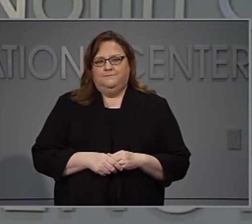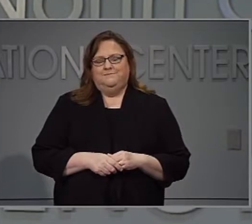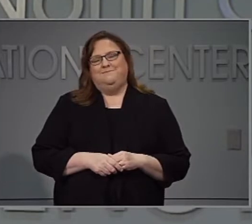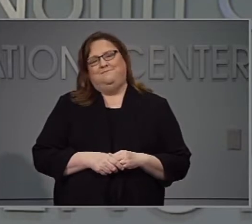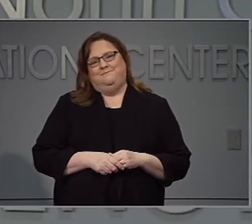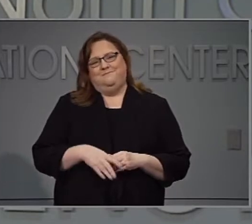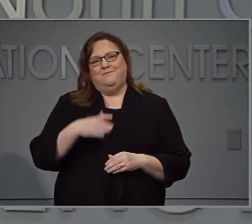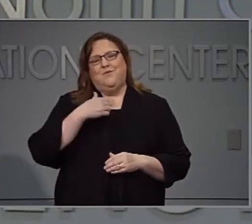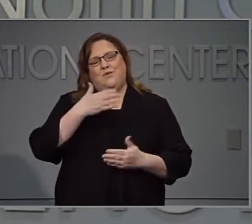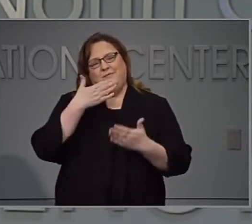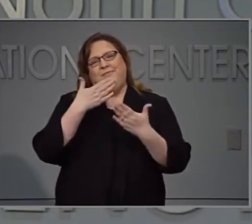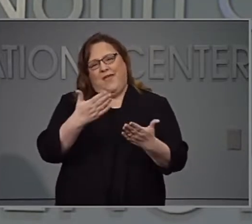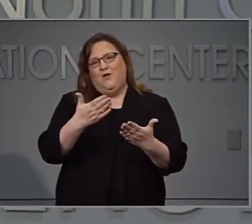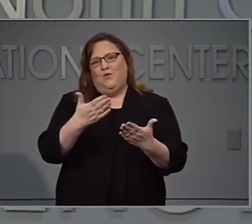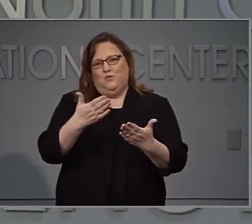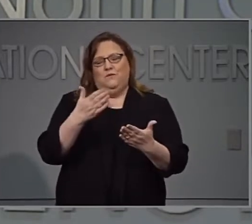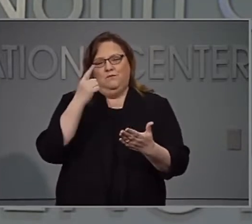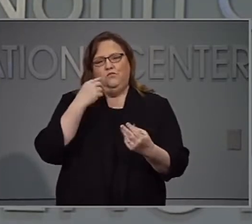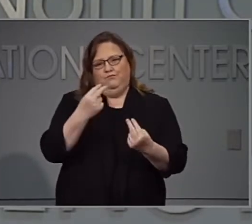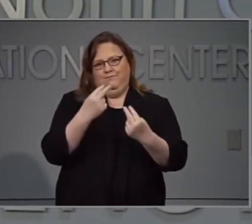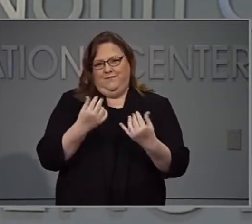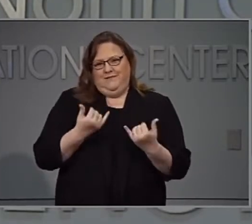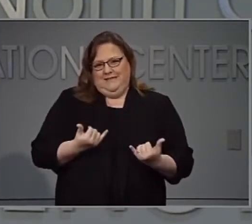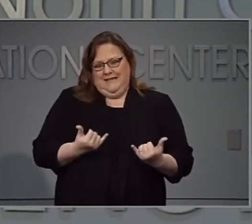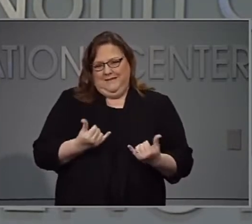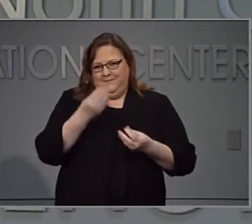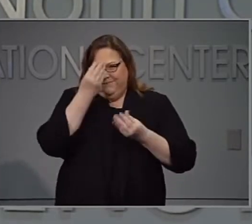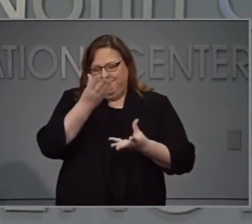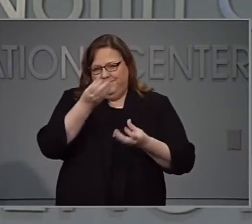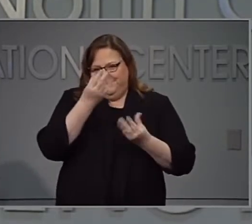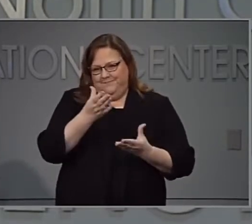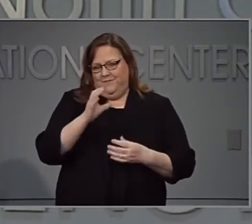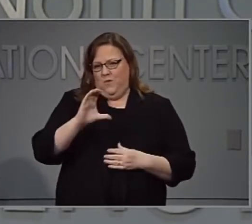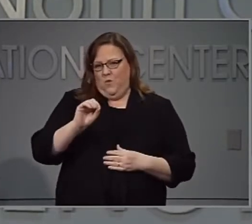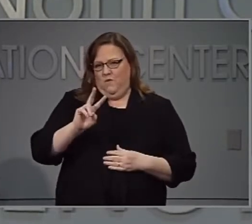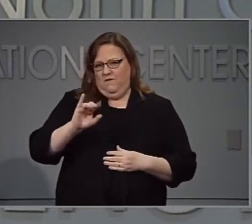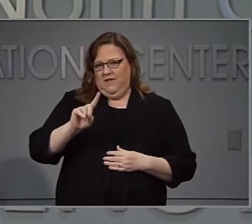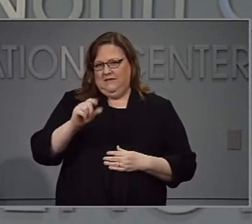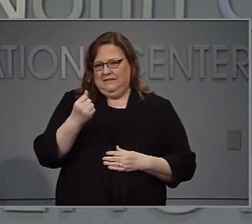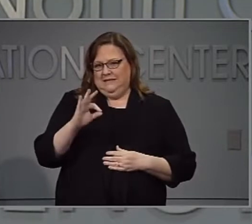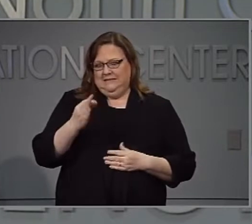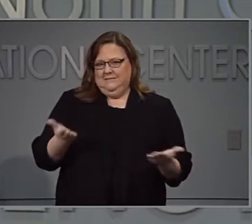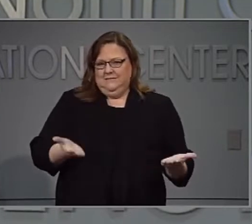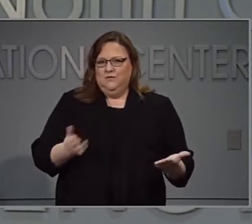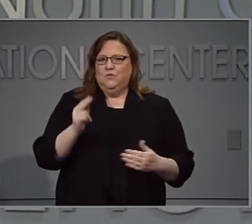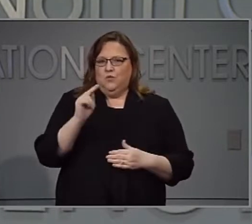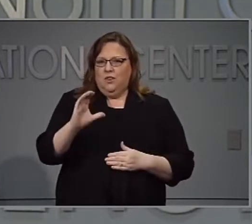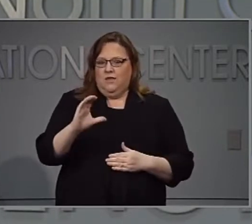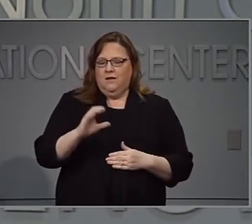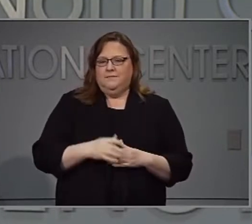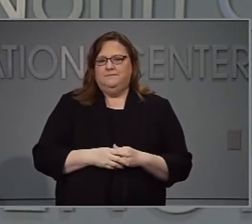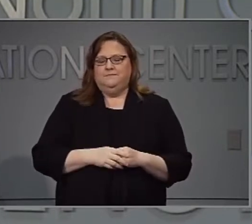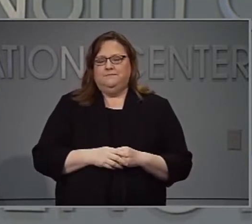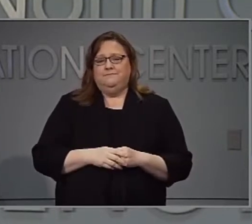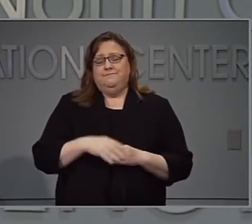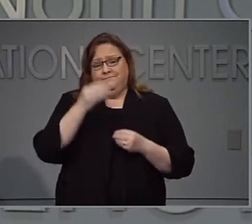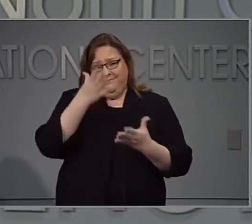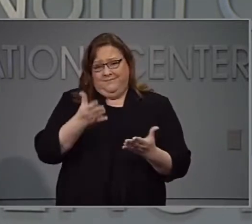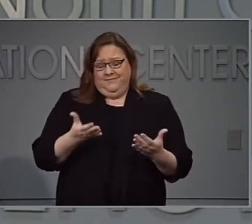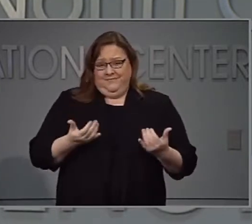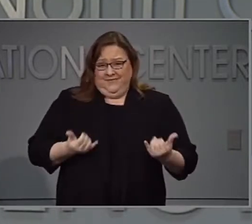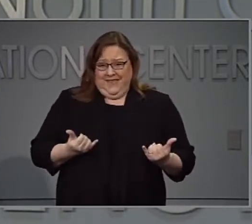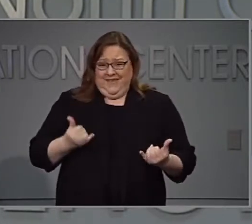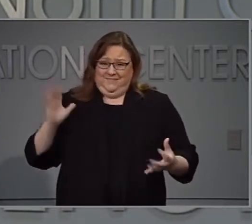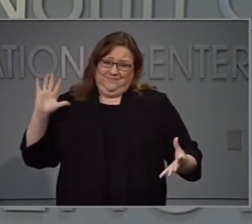I want to thank you for joining today's update on COVID-19 in North Carolina. As of today, North Carolina